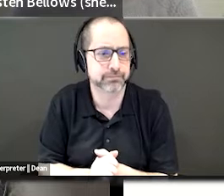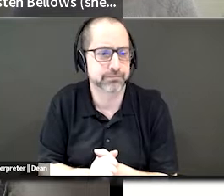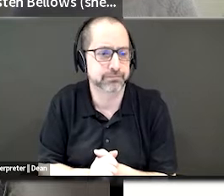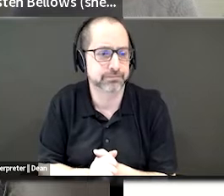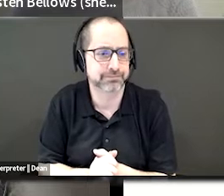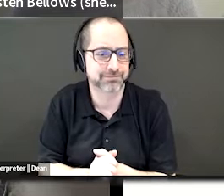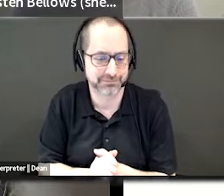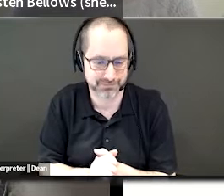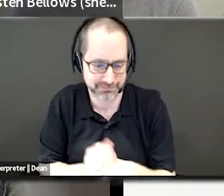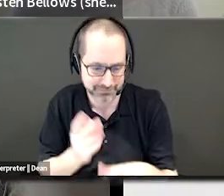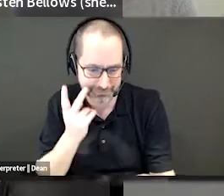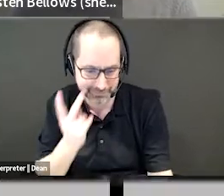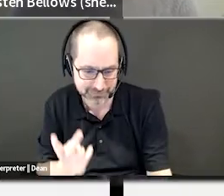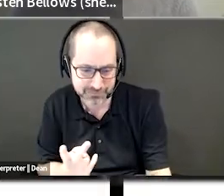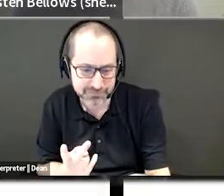Okay.